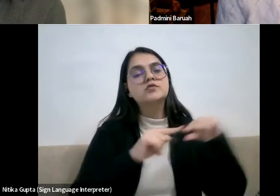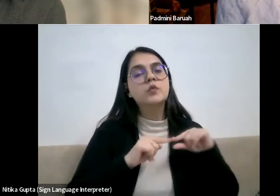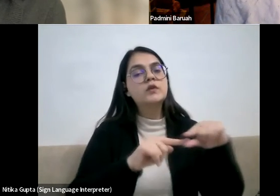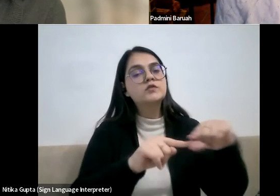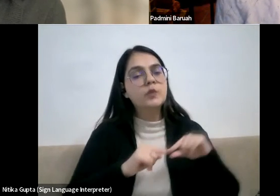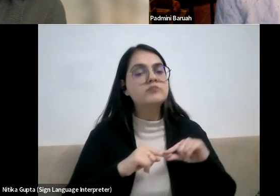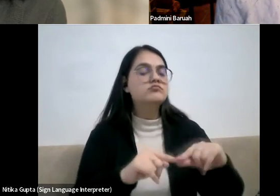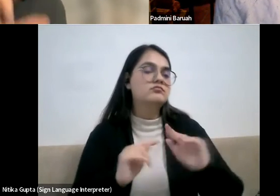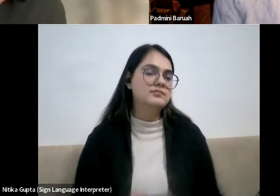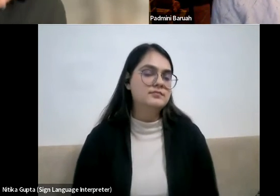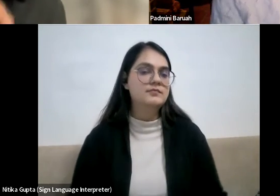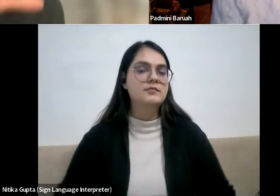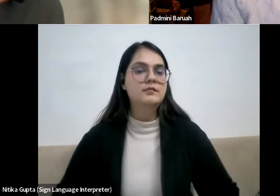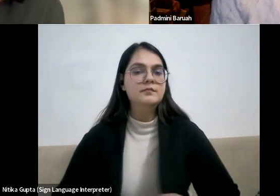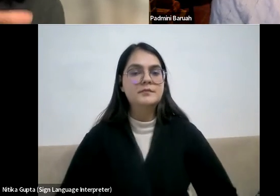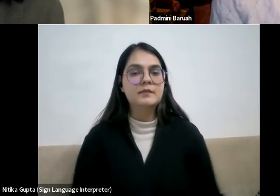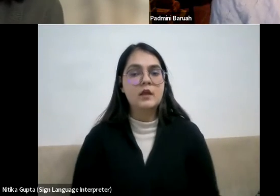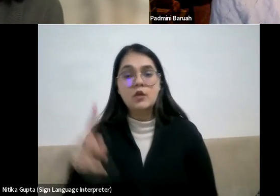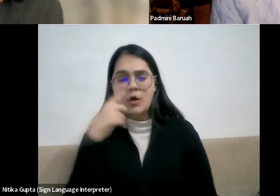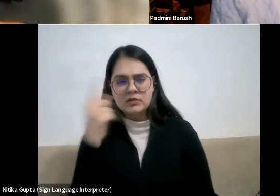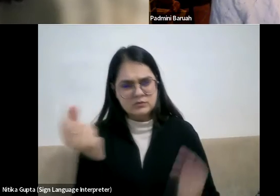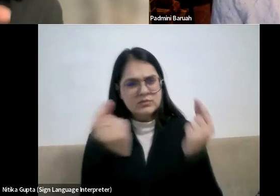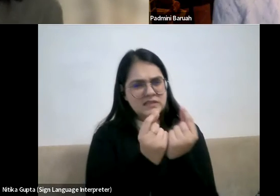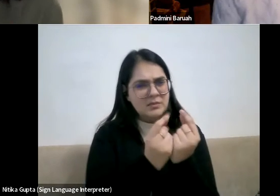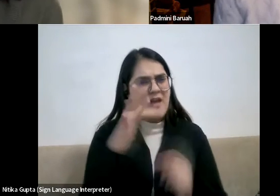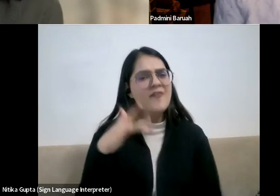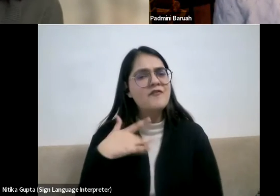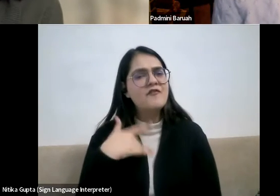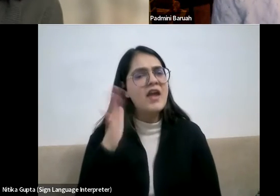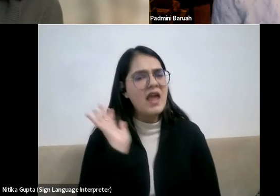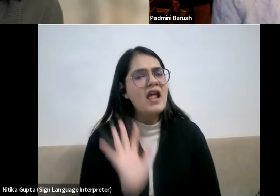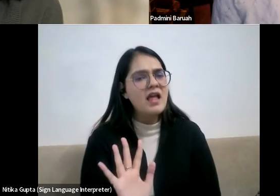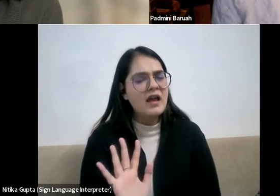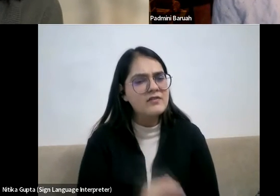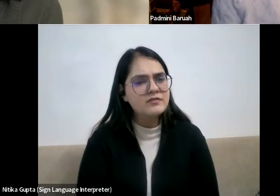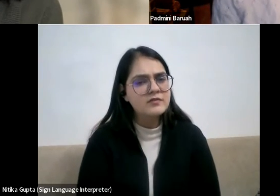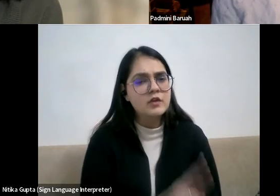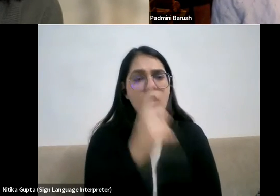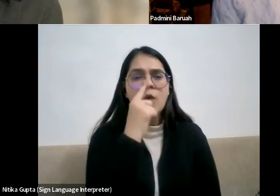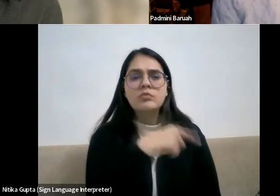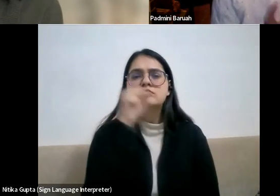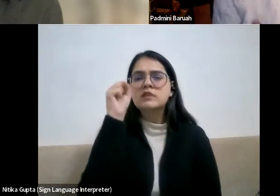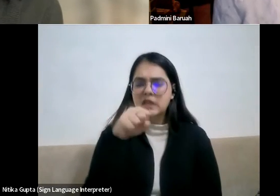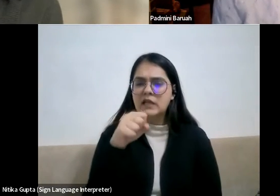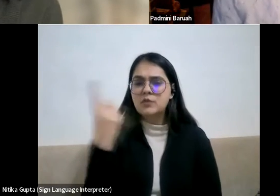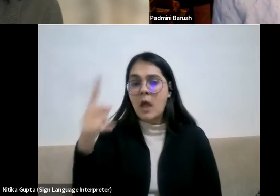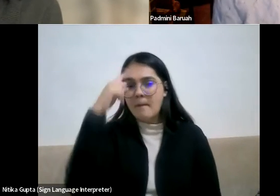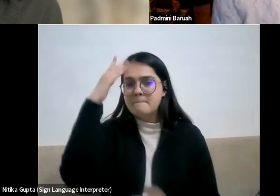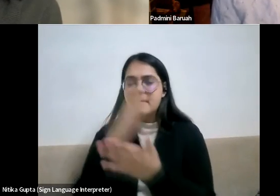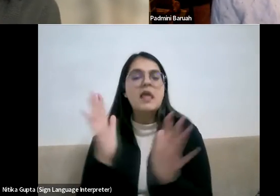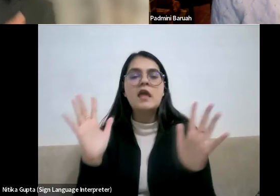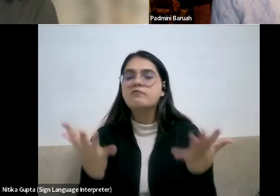cross-examination. And do you see a similar trend in the there is a trend to disbelieve and